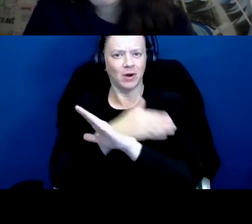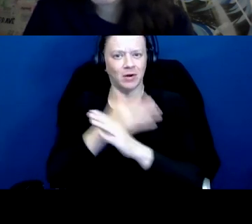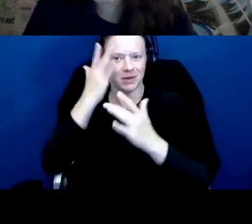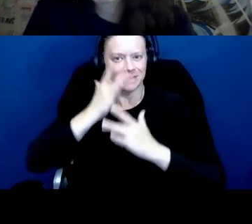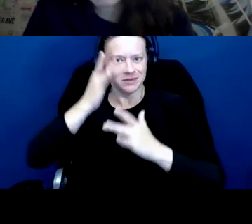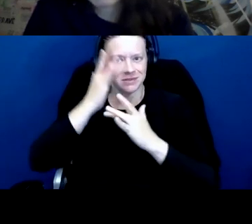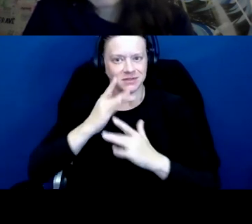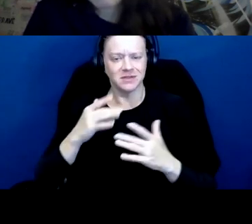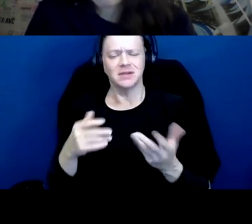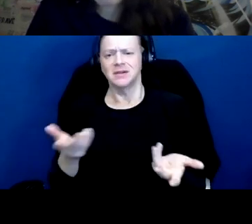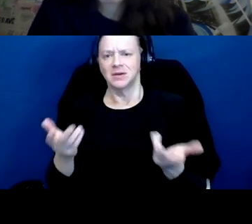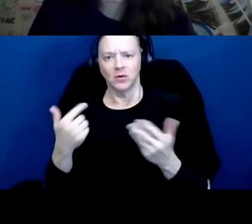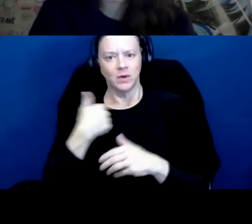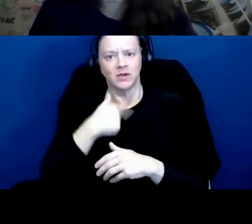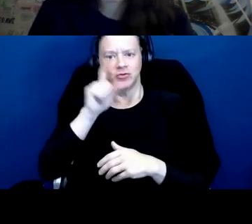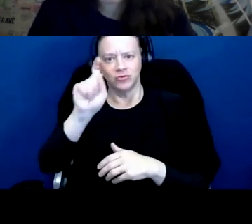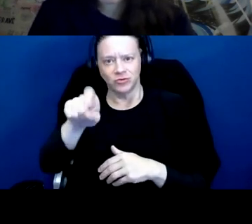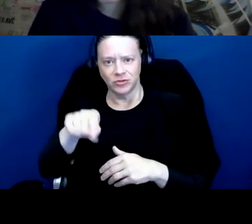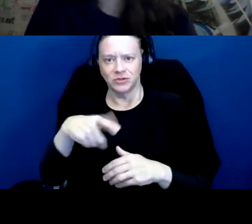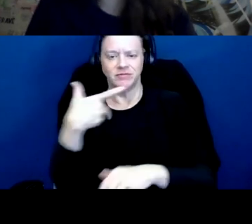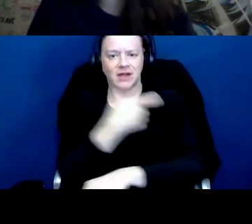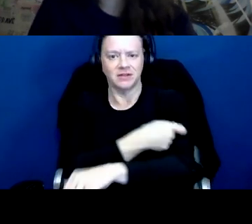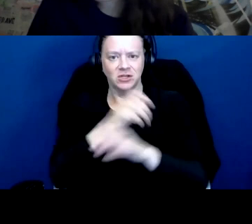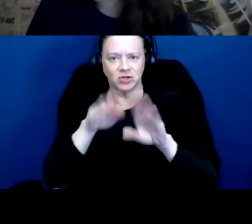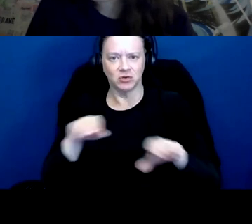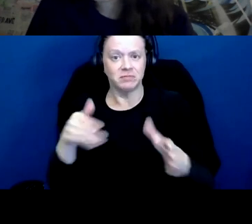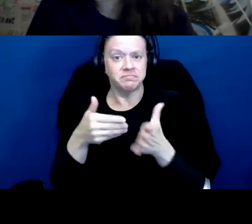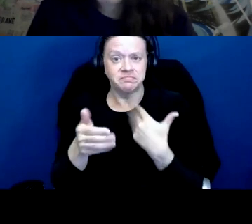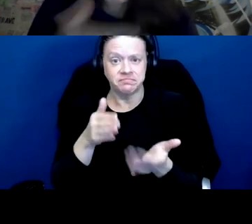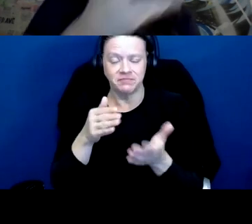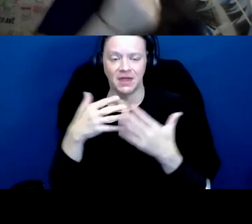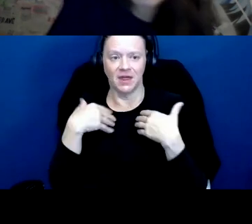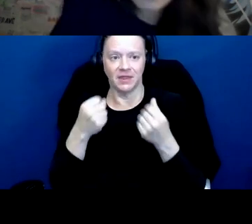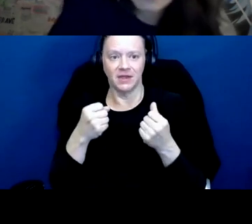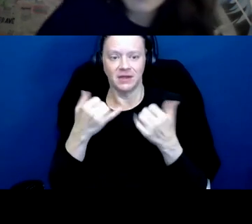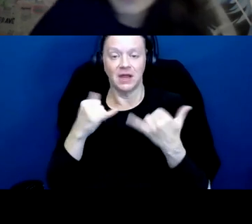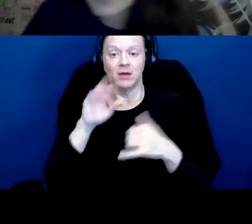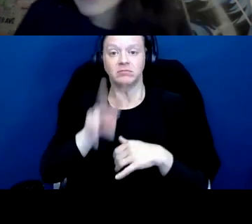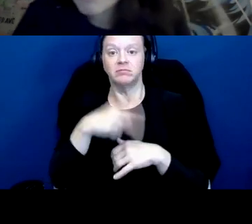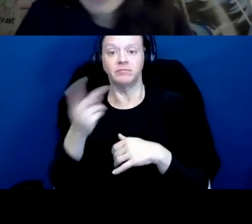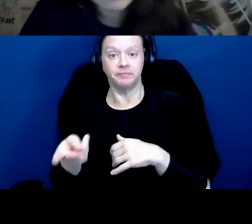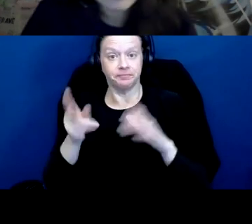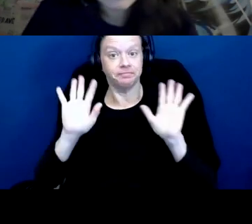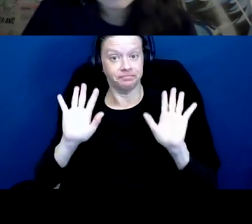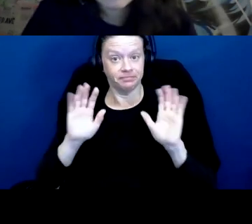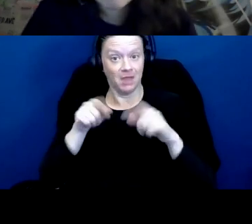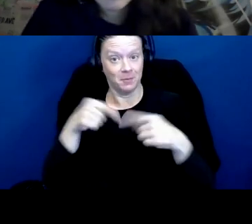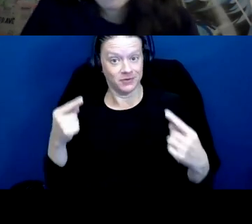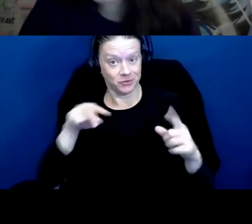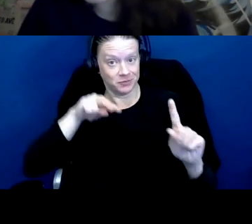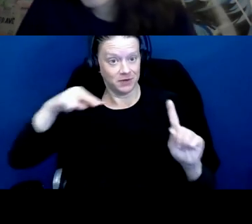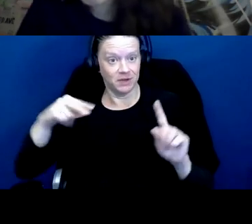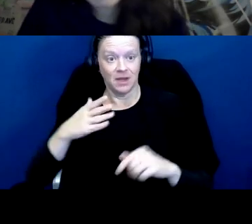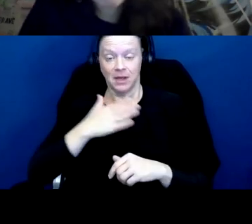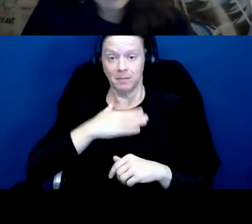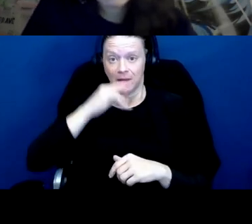children, even if they're healthy. Now I'll flip it around. But my kid has pre-existing medical conditions. Is